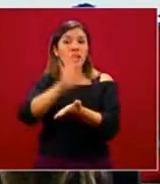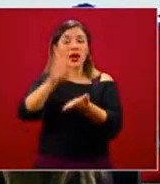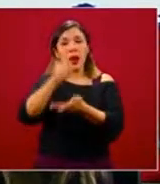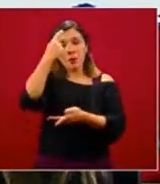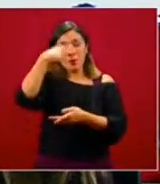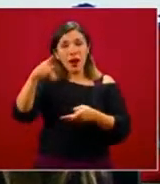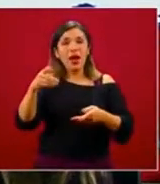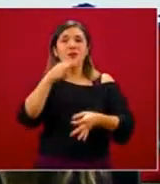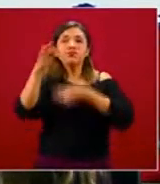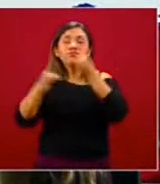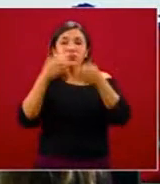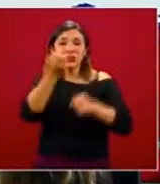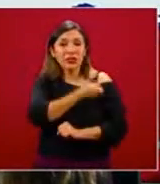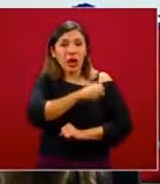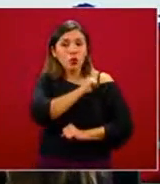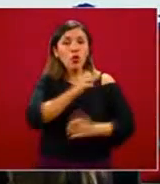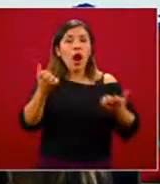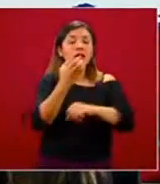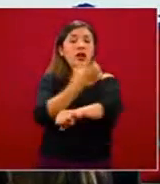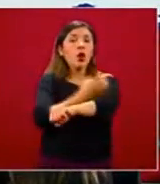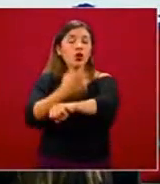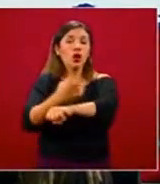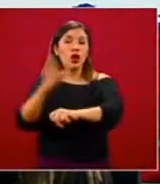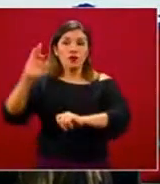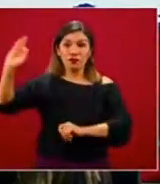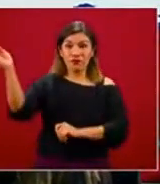since the beginning of this month, or what the